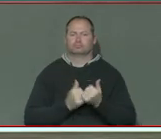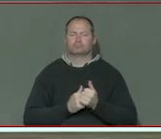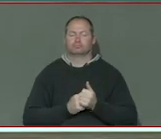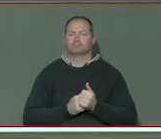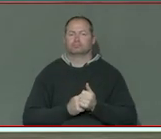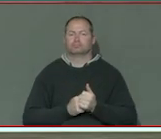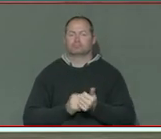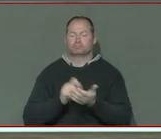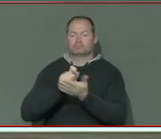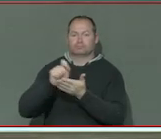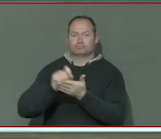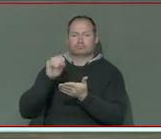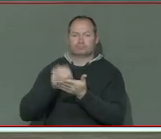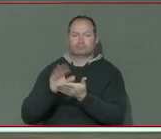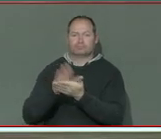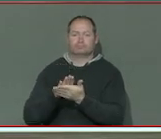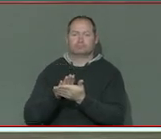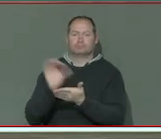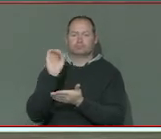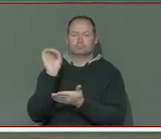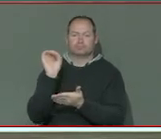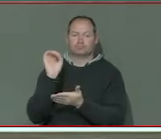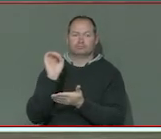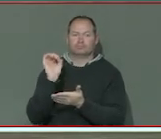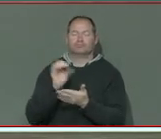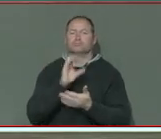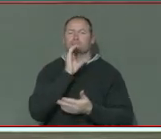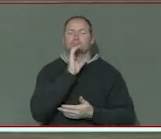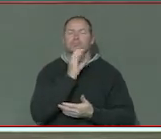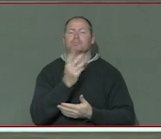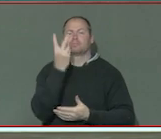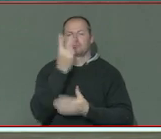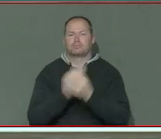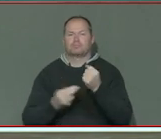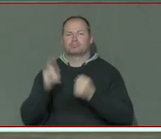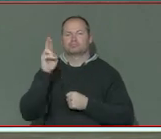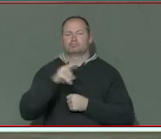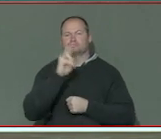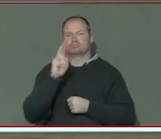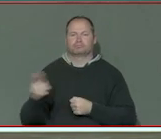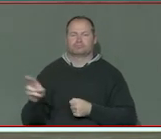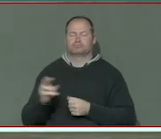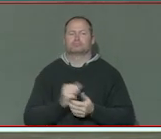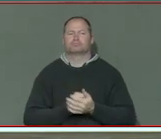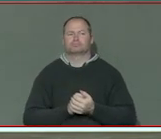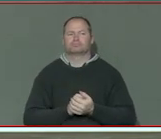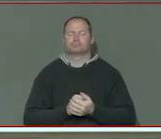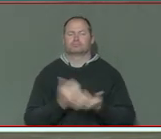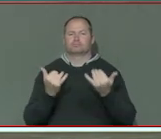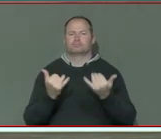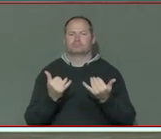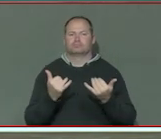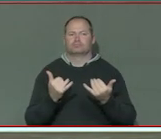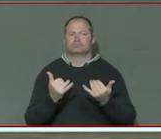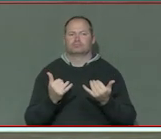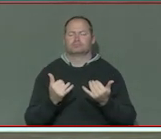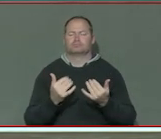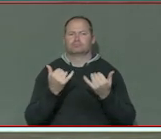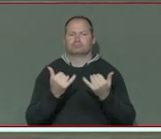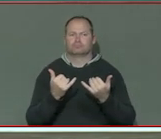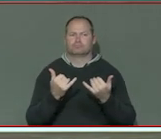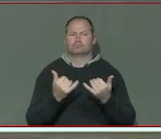been made. No entry, so that means both of them are wrong. Of merchant returned to AV